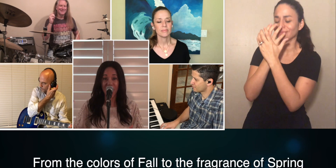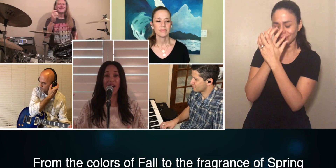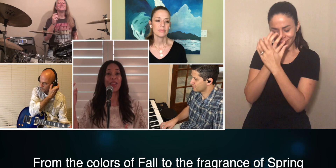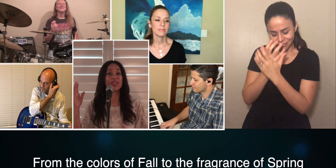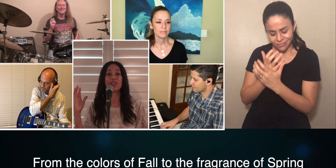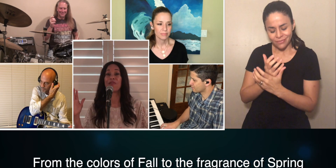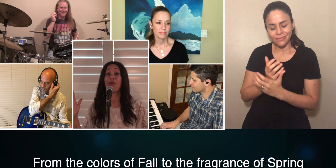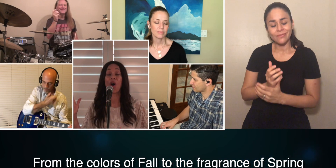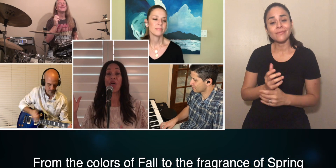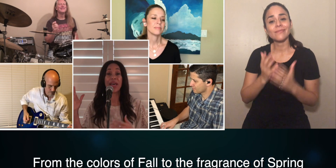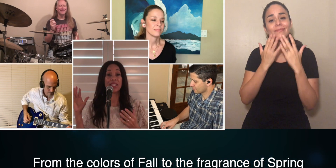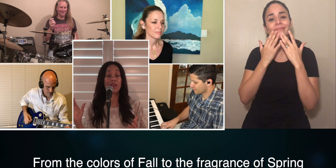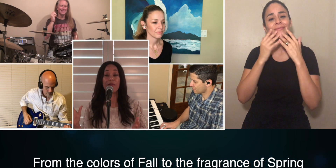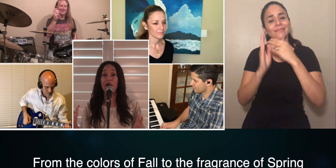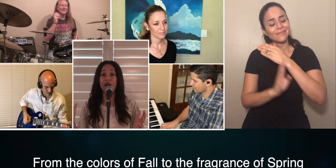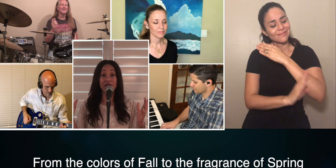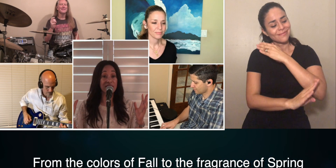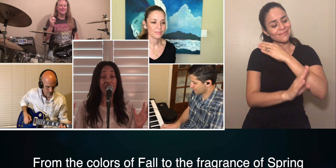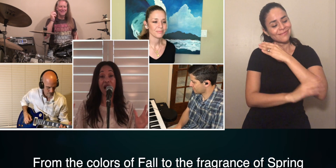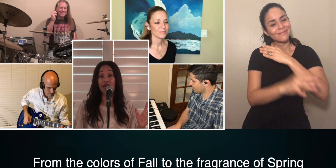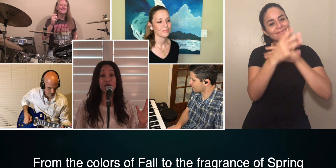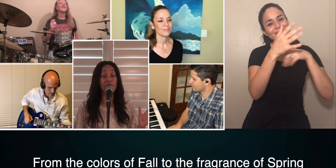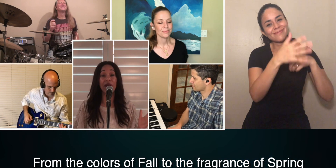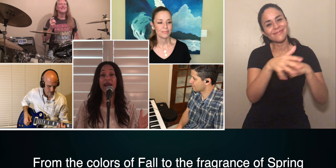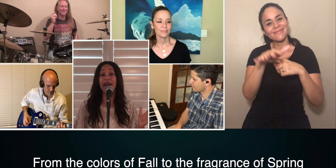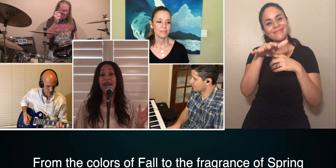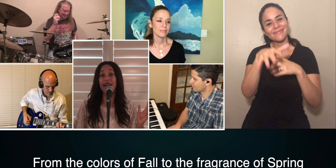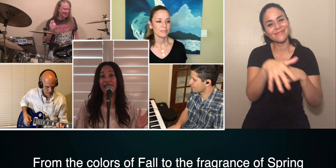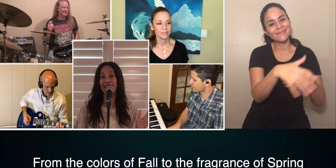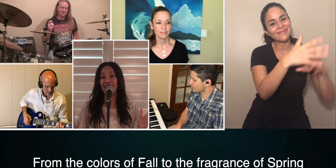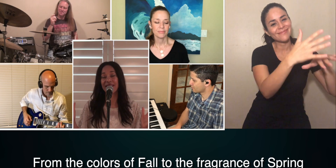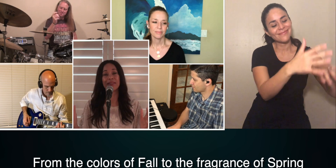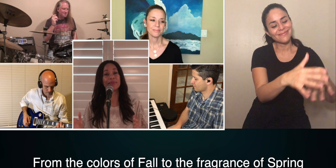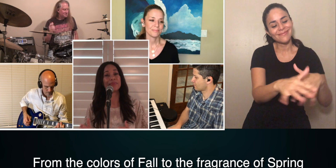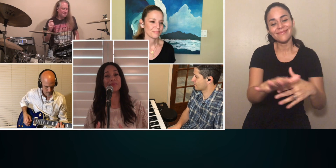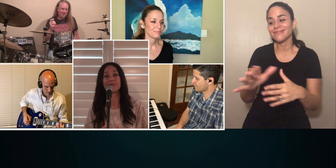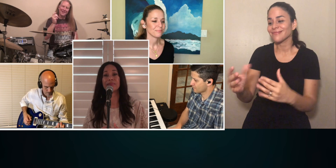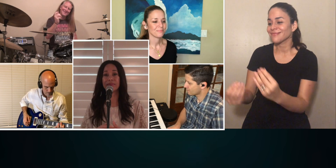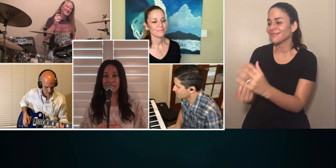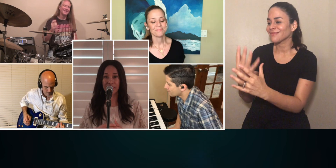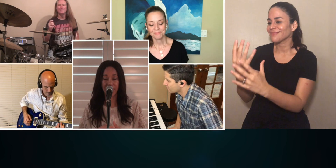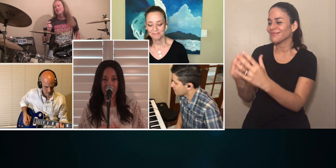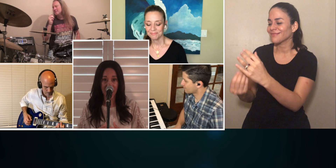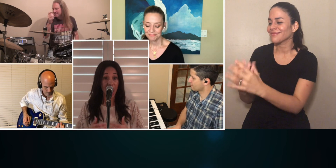Oh, from the colors of fall to the fragrance of spring,